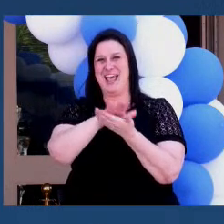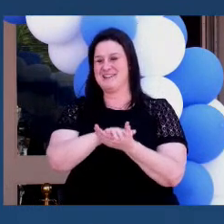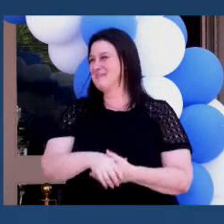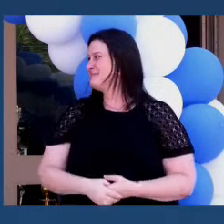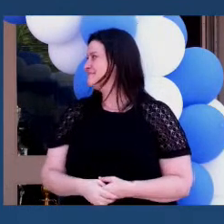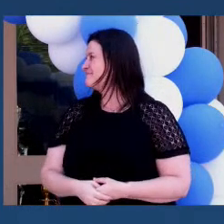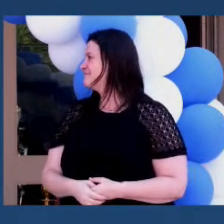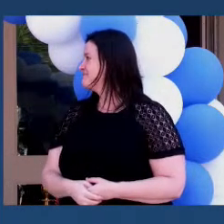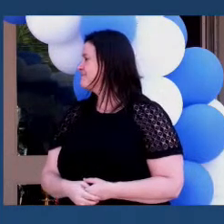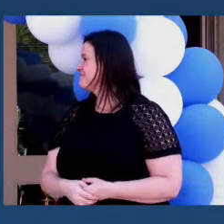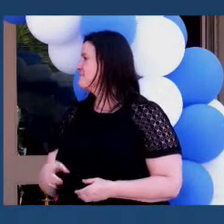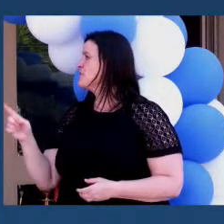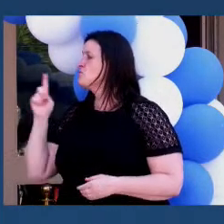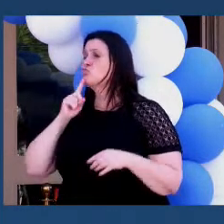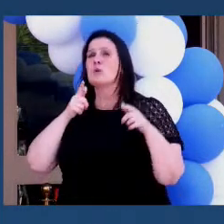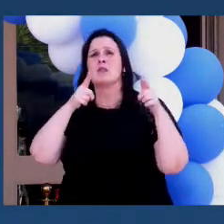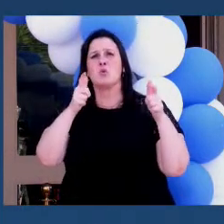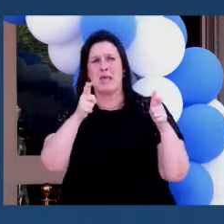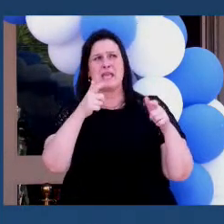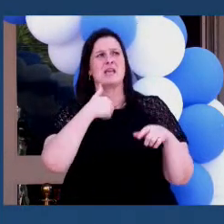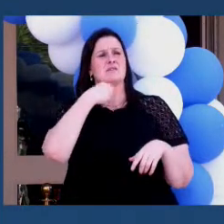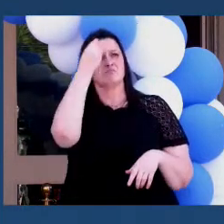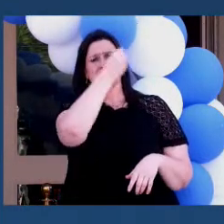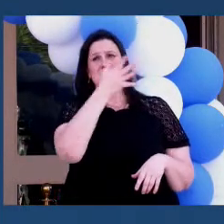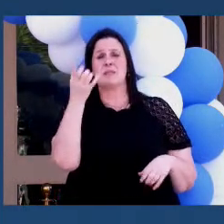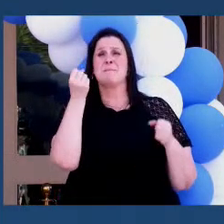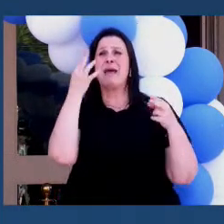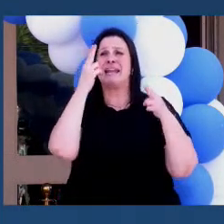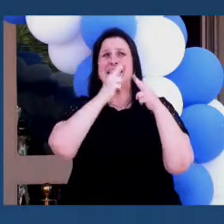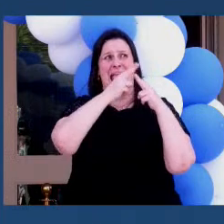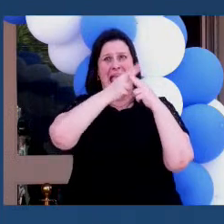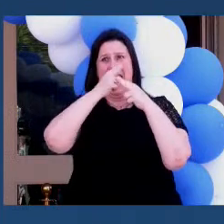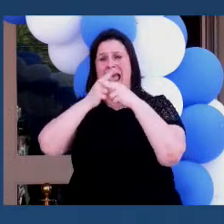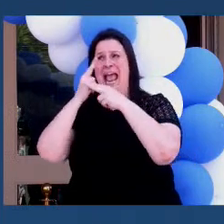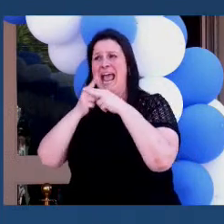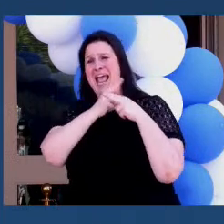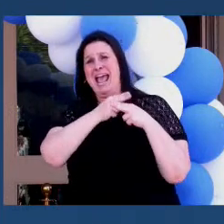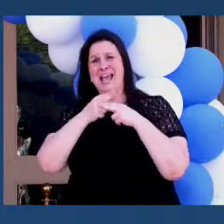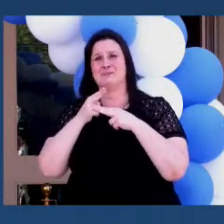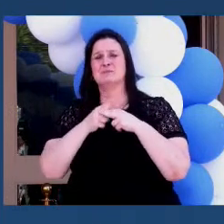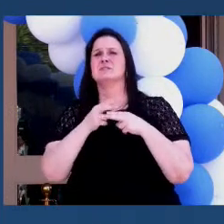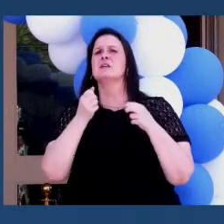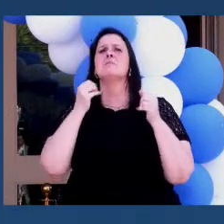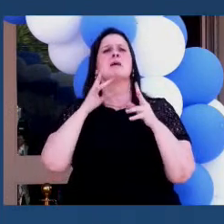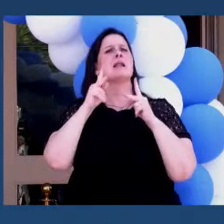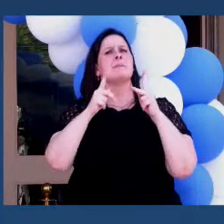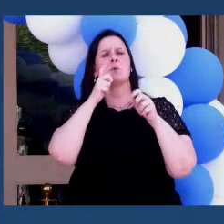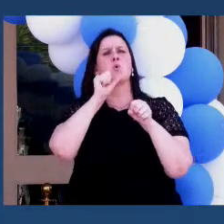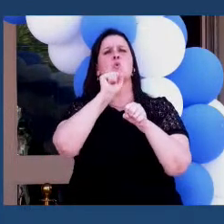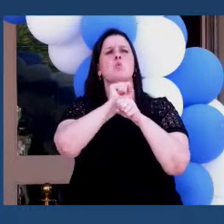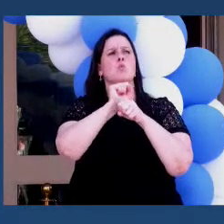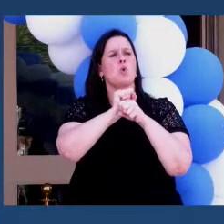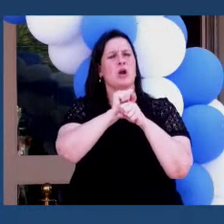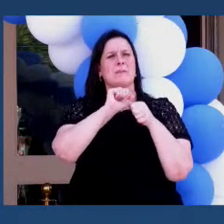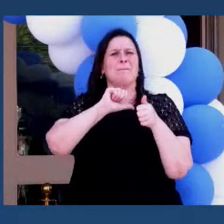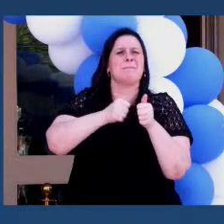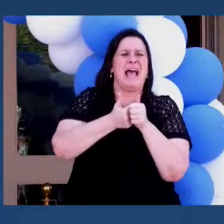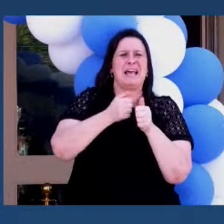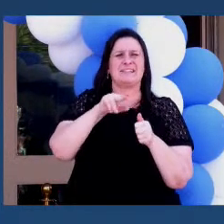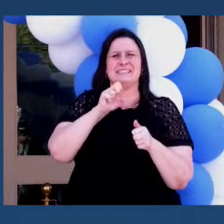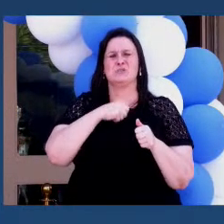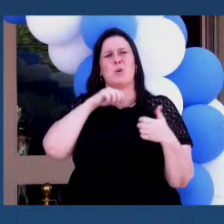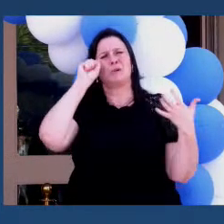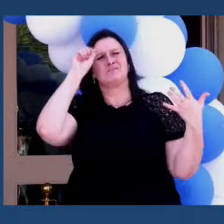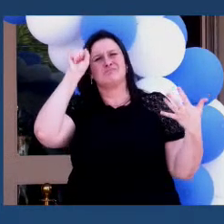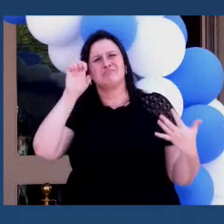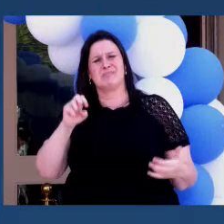I wanted to really quick, there were a lot of names called today, and there are a lot of folks that work behind the scenes, and I just wanted to call those names very